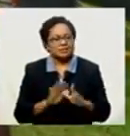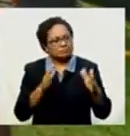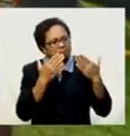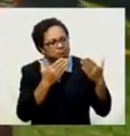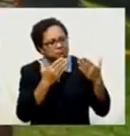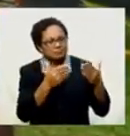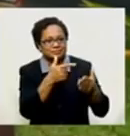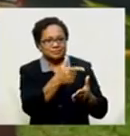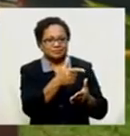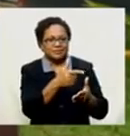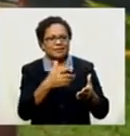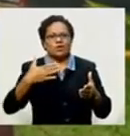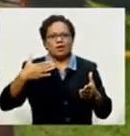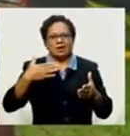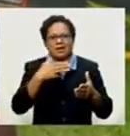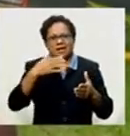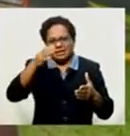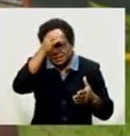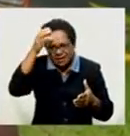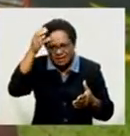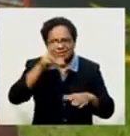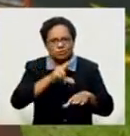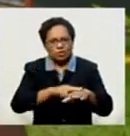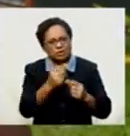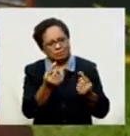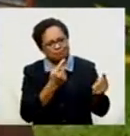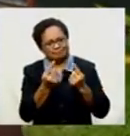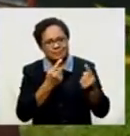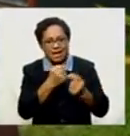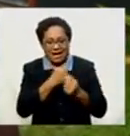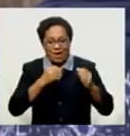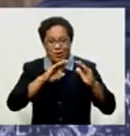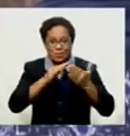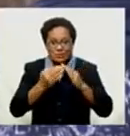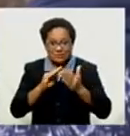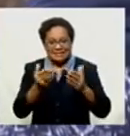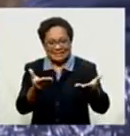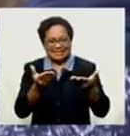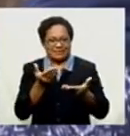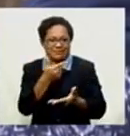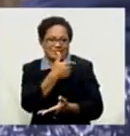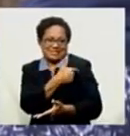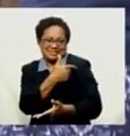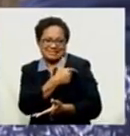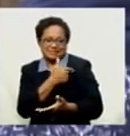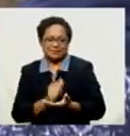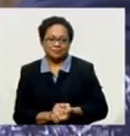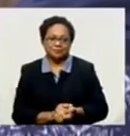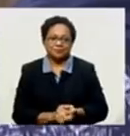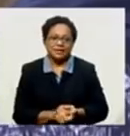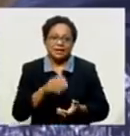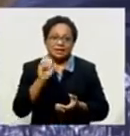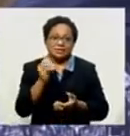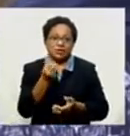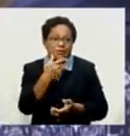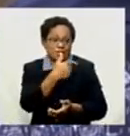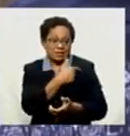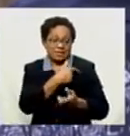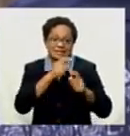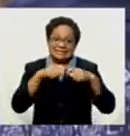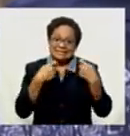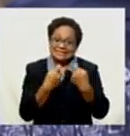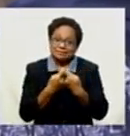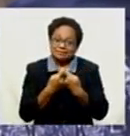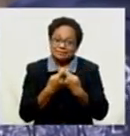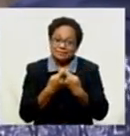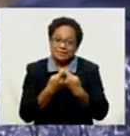I'm grateful to health teams for coming to our communities to allow us to get the vaccine. The head of Fiji's Vaccine Task Force says